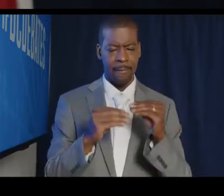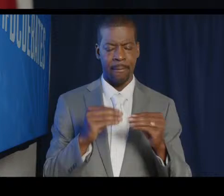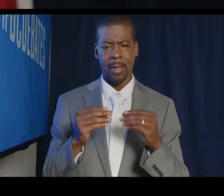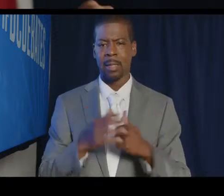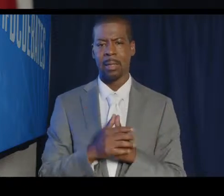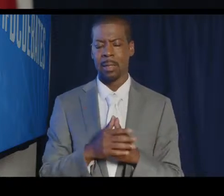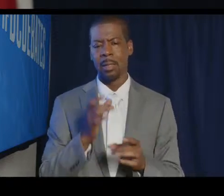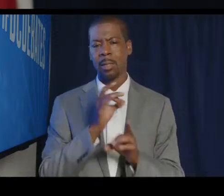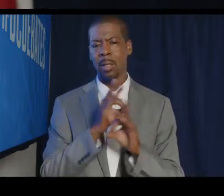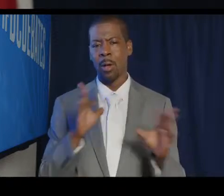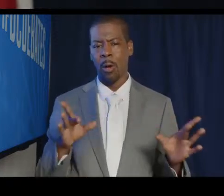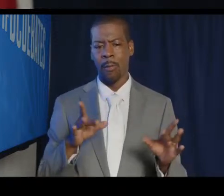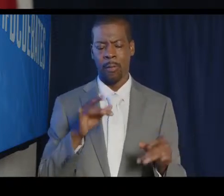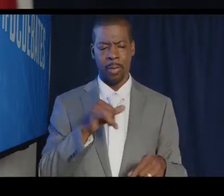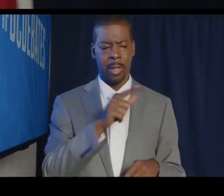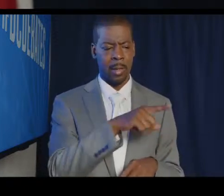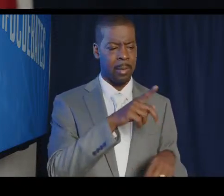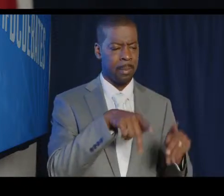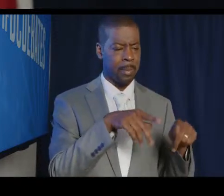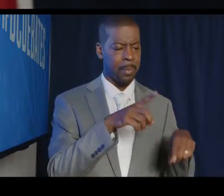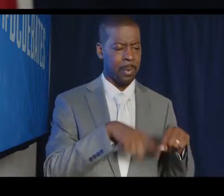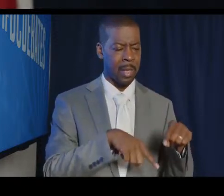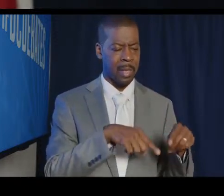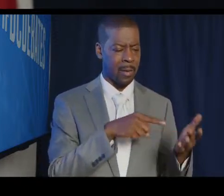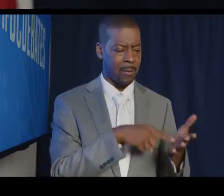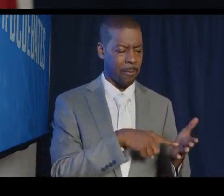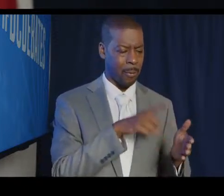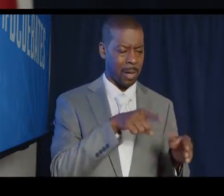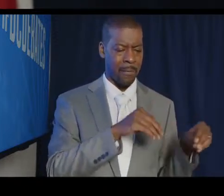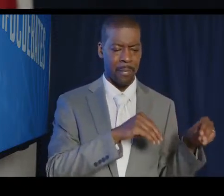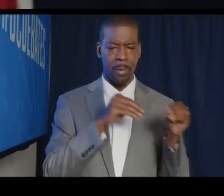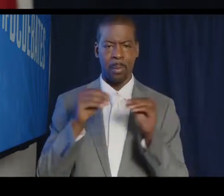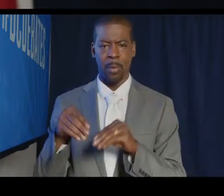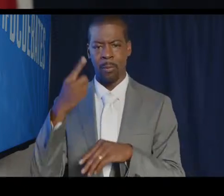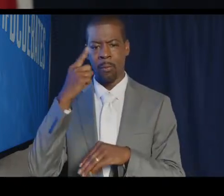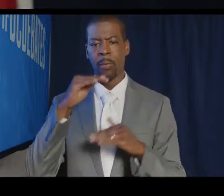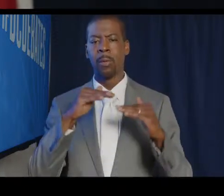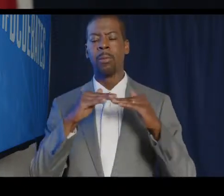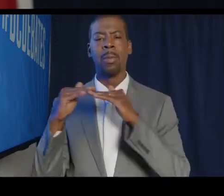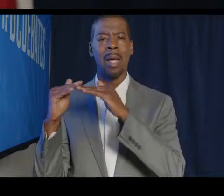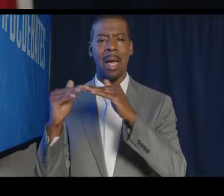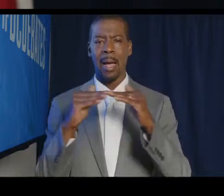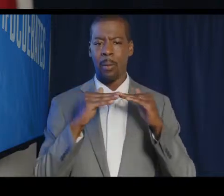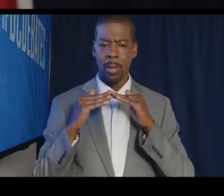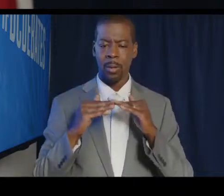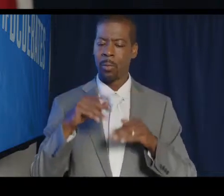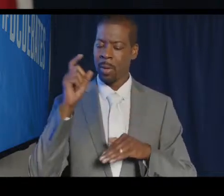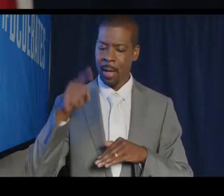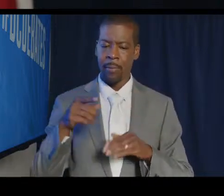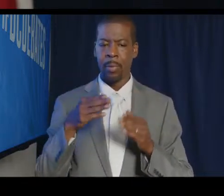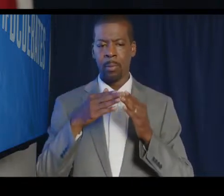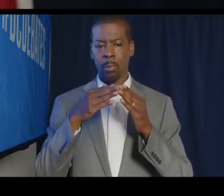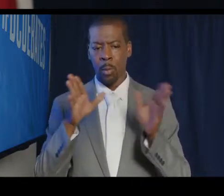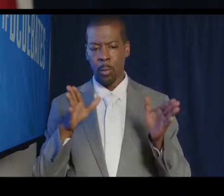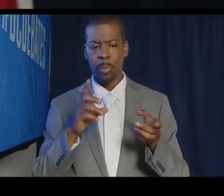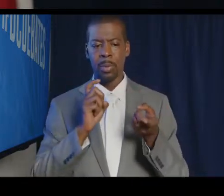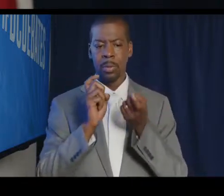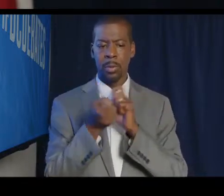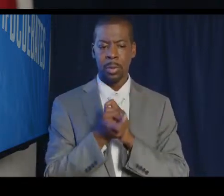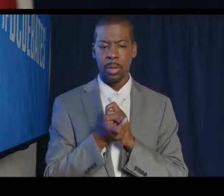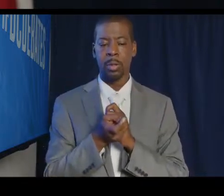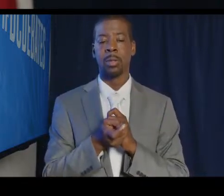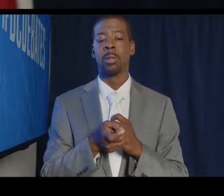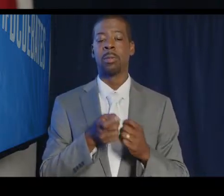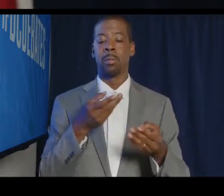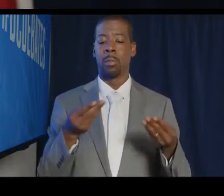that we saw on 15th Street Northwest. That means that for equity purposes, we have to be open to changes in our property tax system,